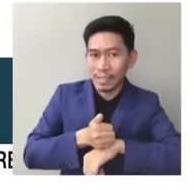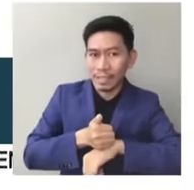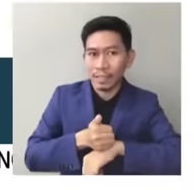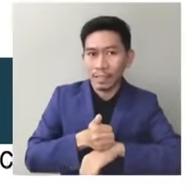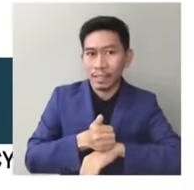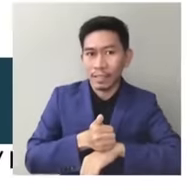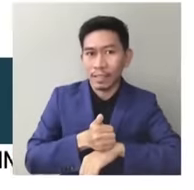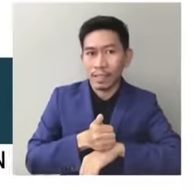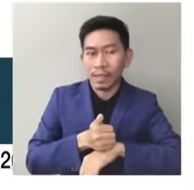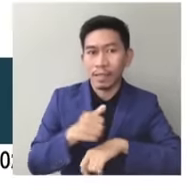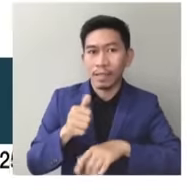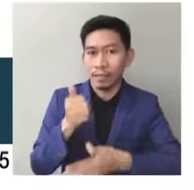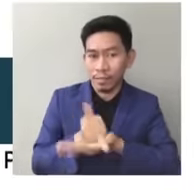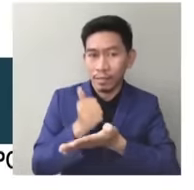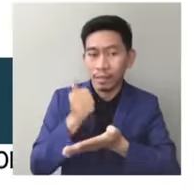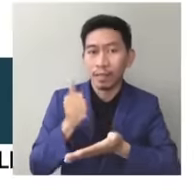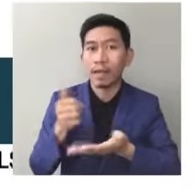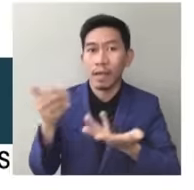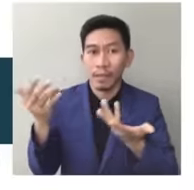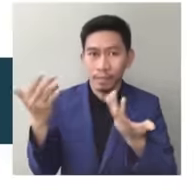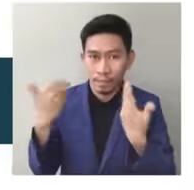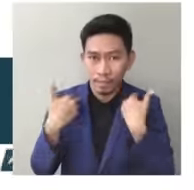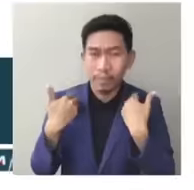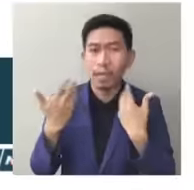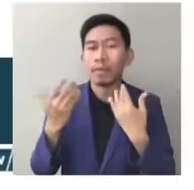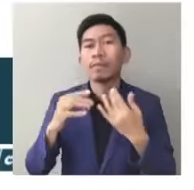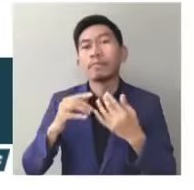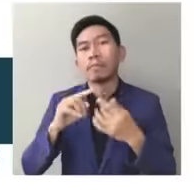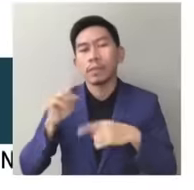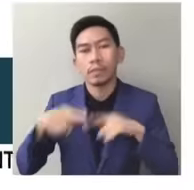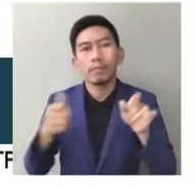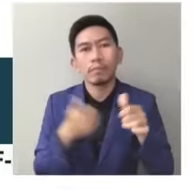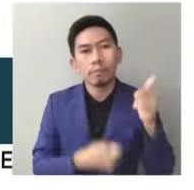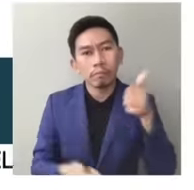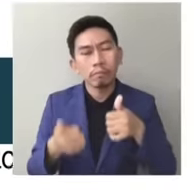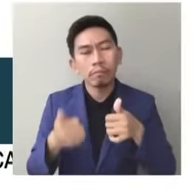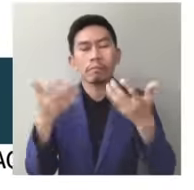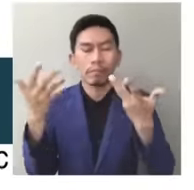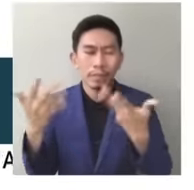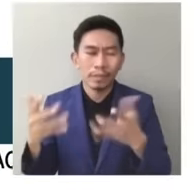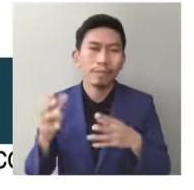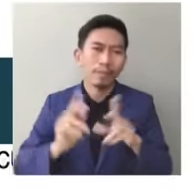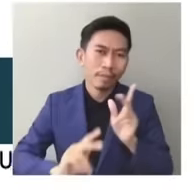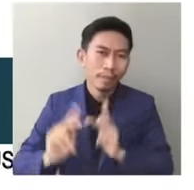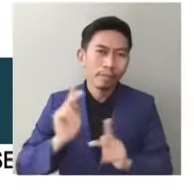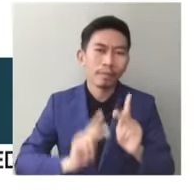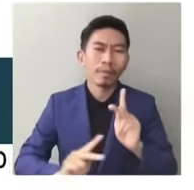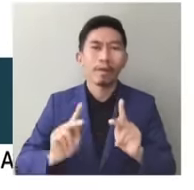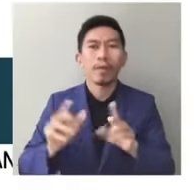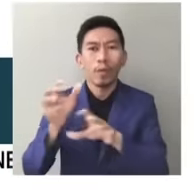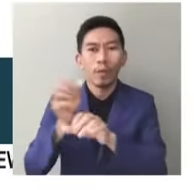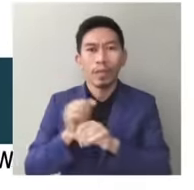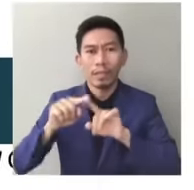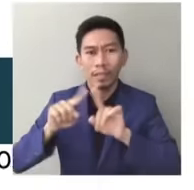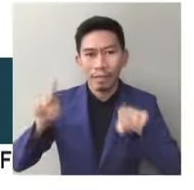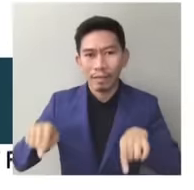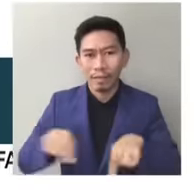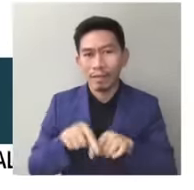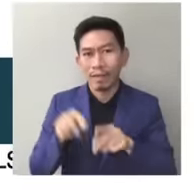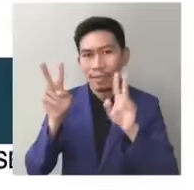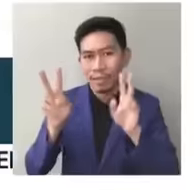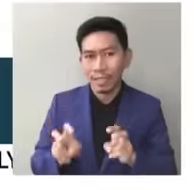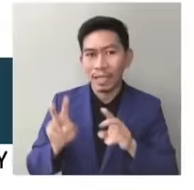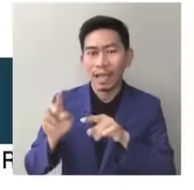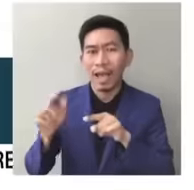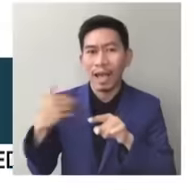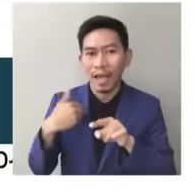mga tao na po. May mga nagpatitulo na po. May mga prior rights. Yan po ay dinirespeto ng